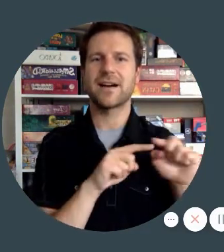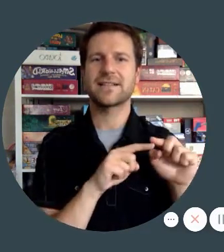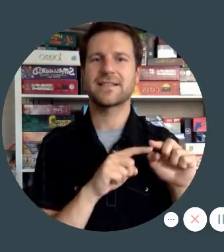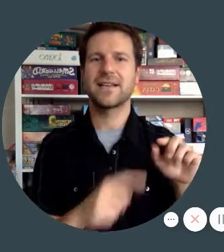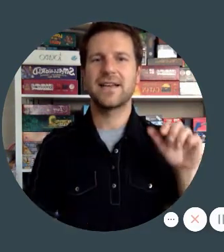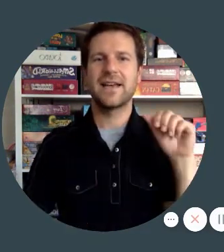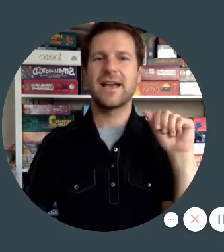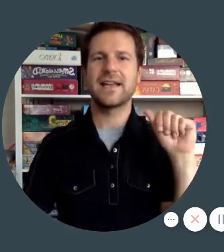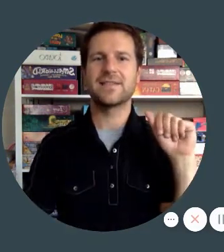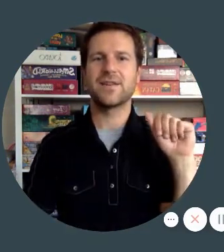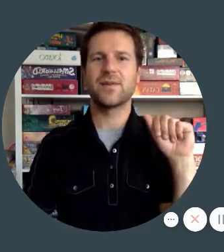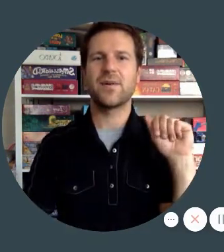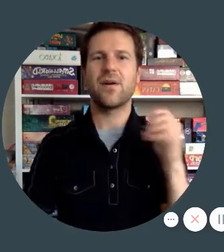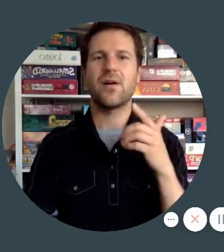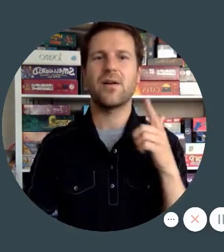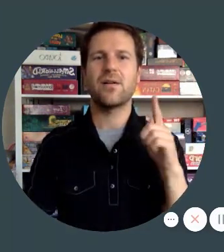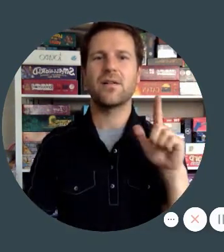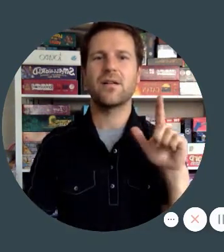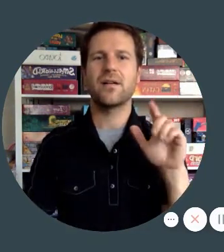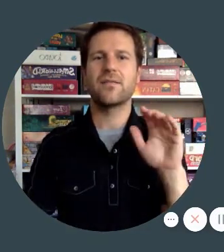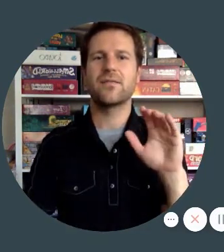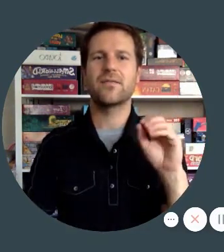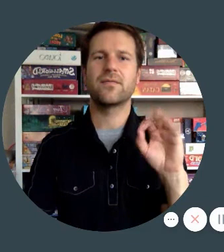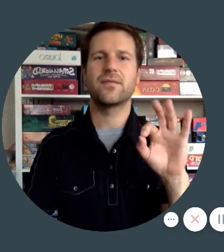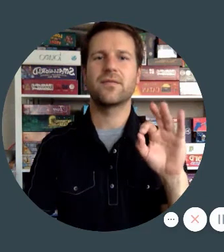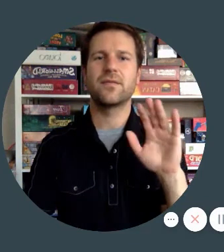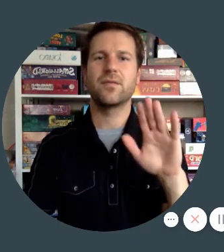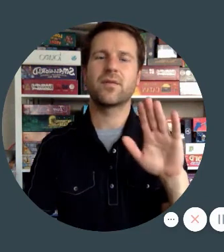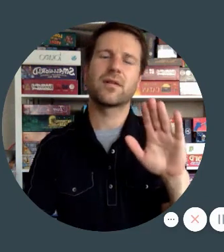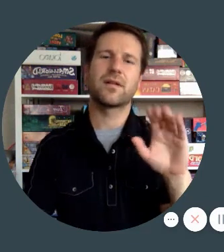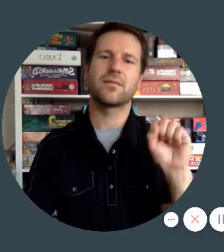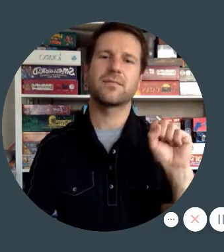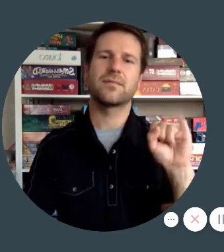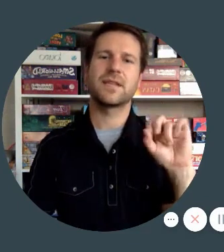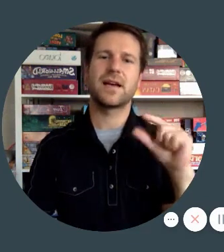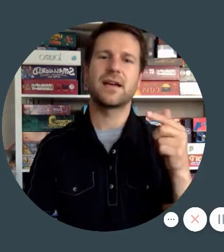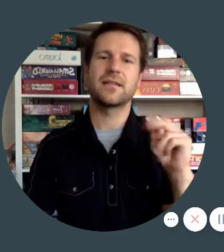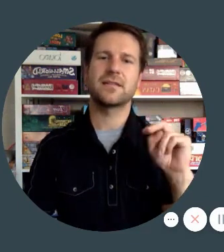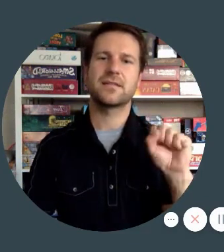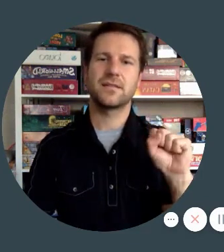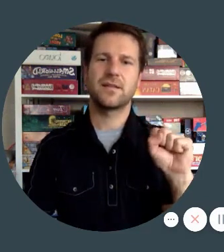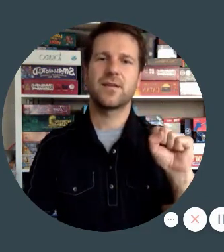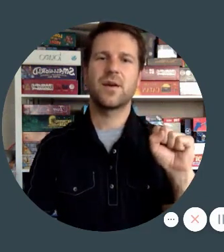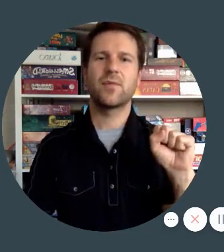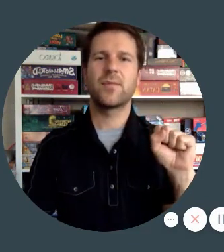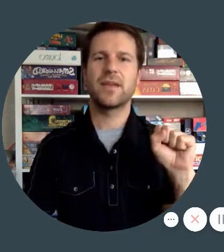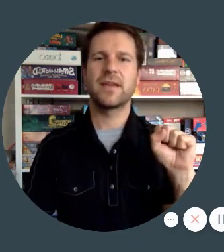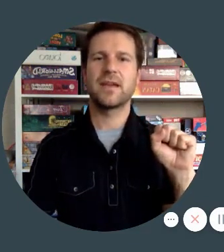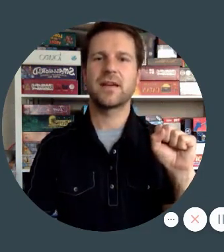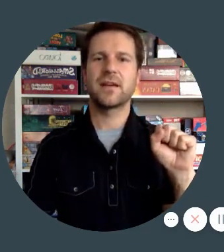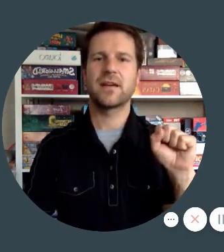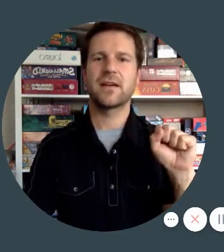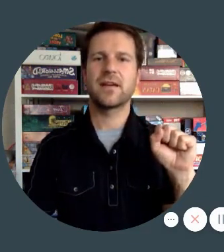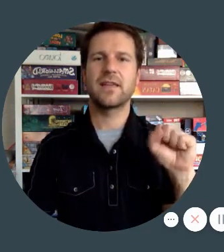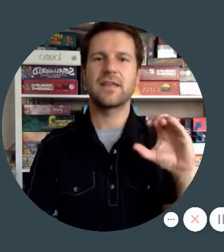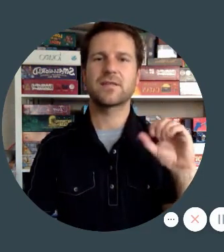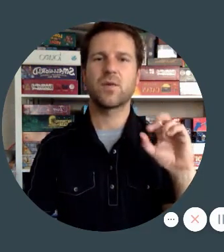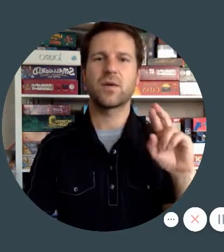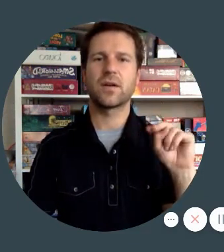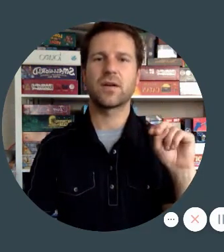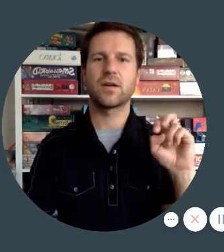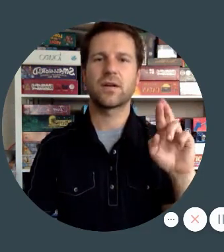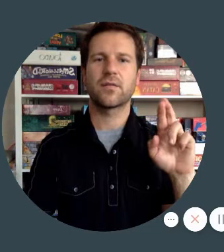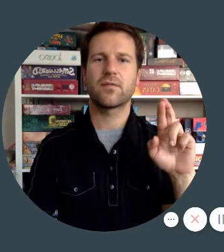ticker box. And so all of your signs will be in